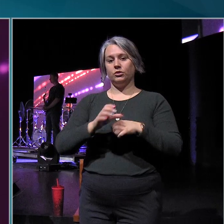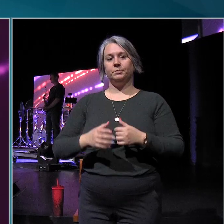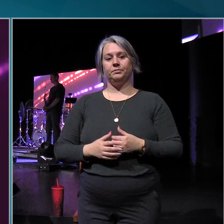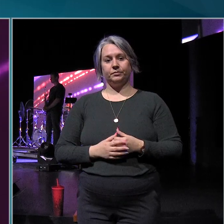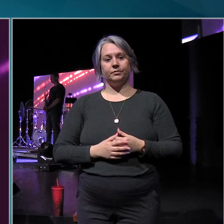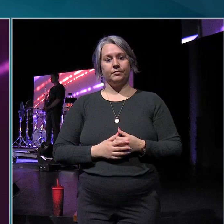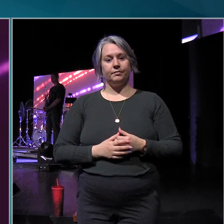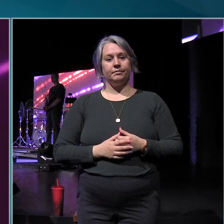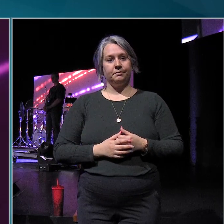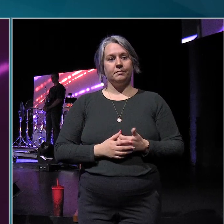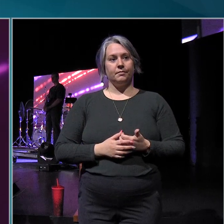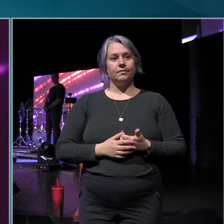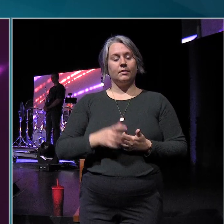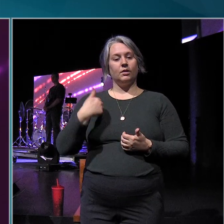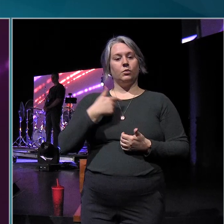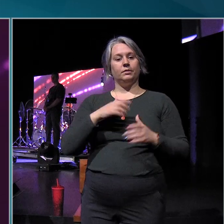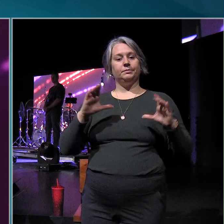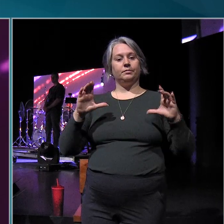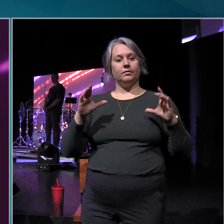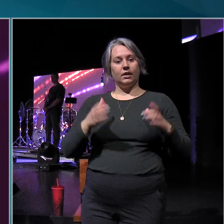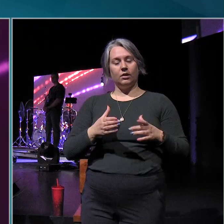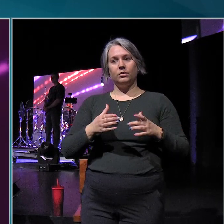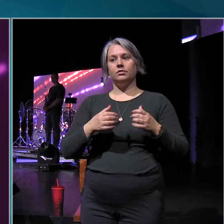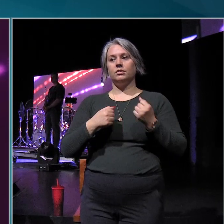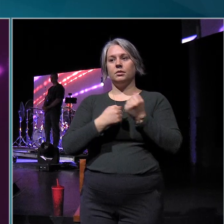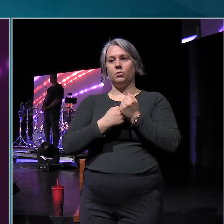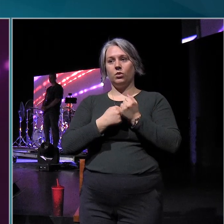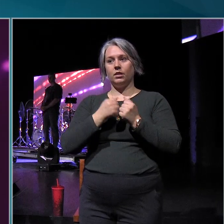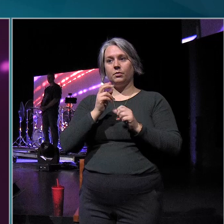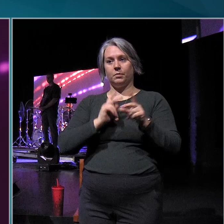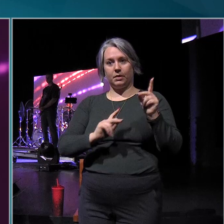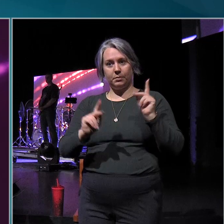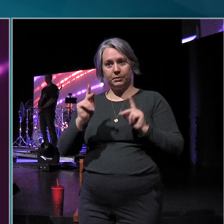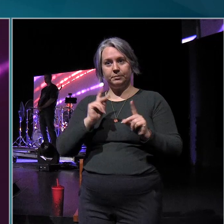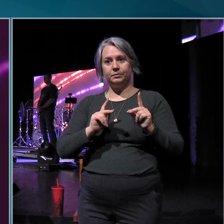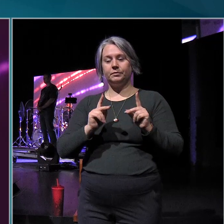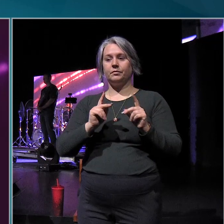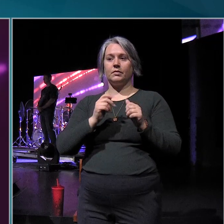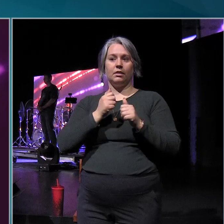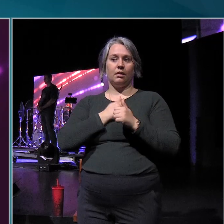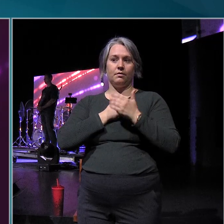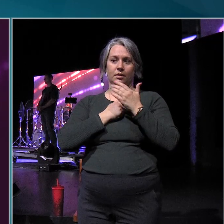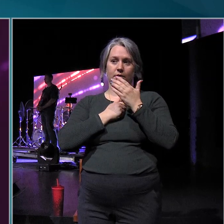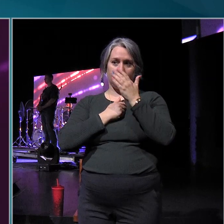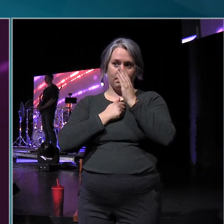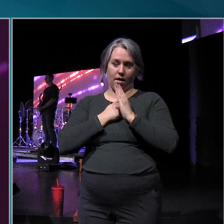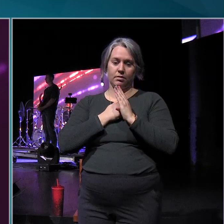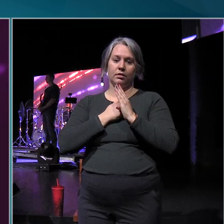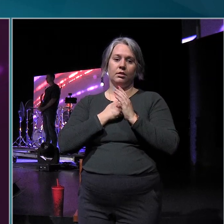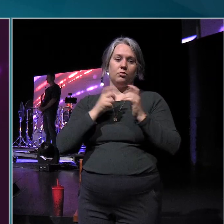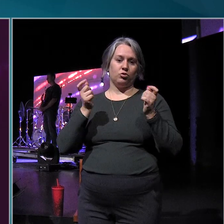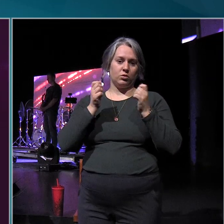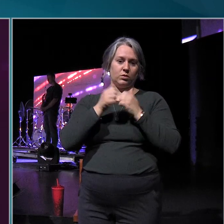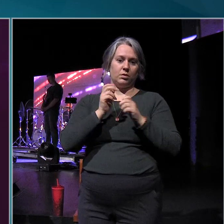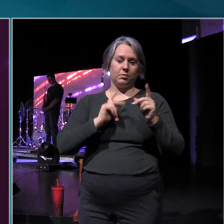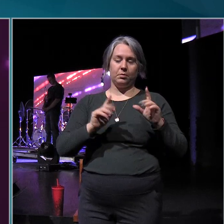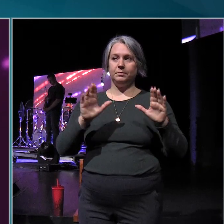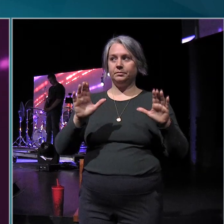Standing with people, loving God, rejoicing with people. So you can go ahead and be